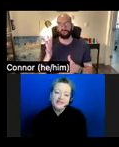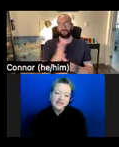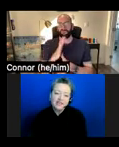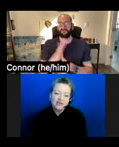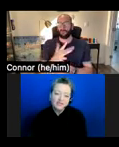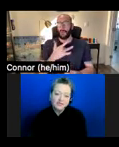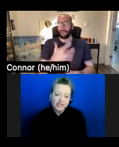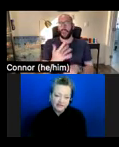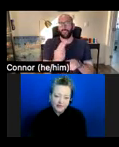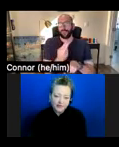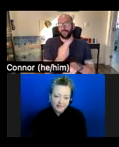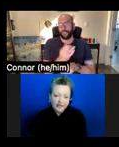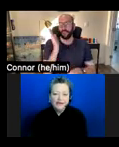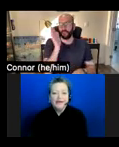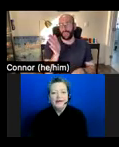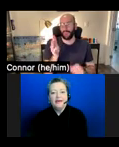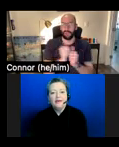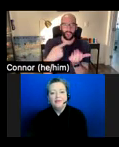So that's kind of the concept of what channels are.